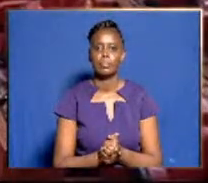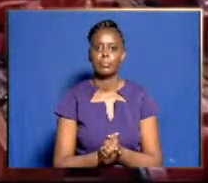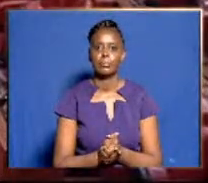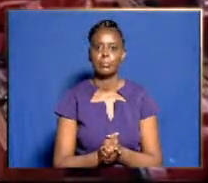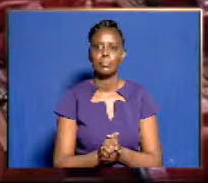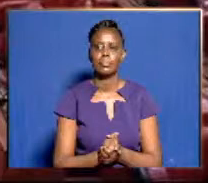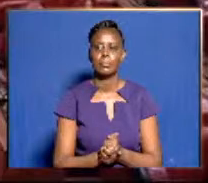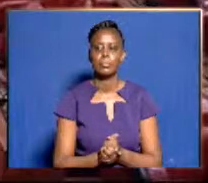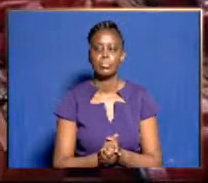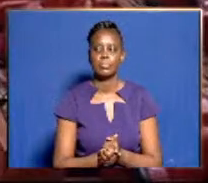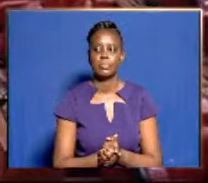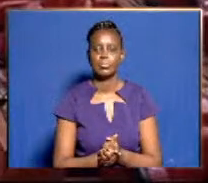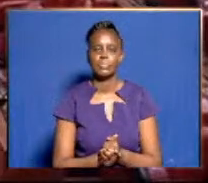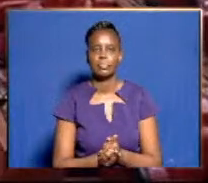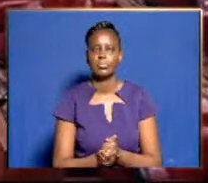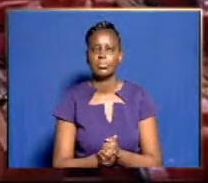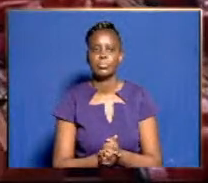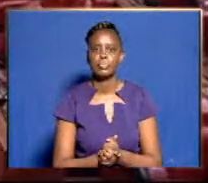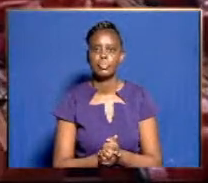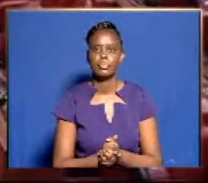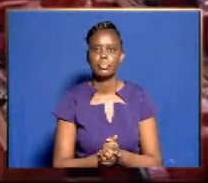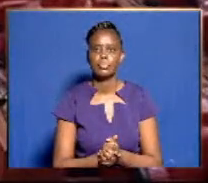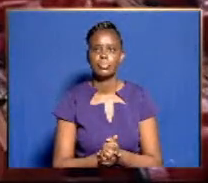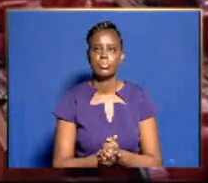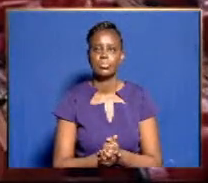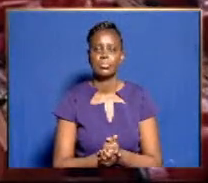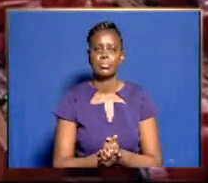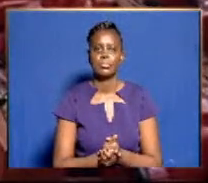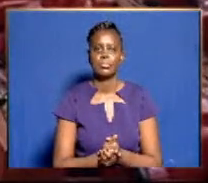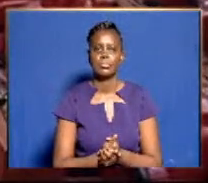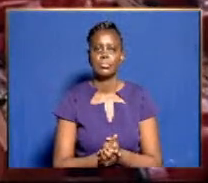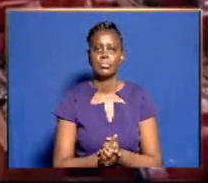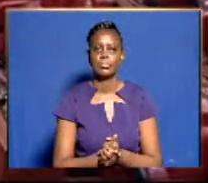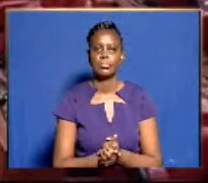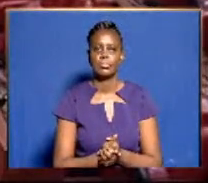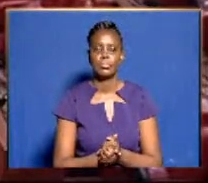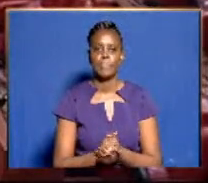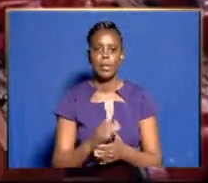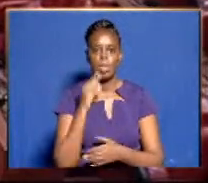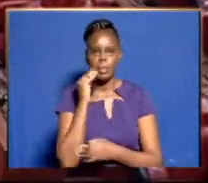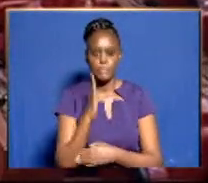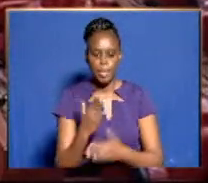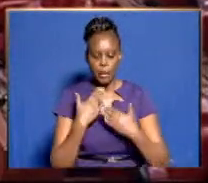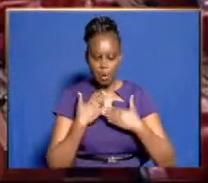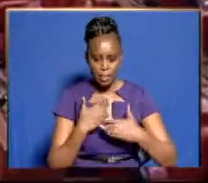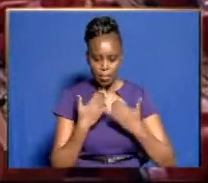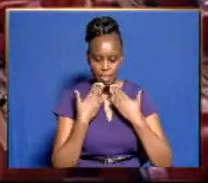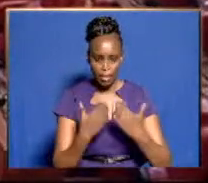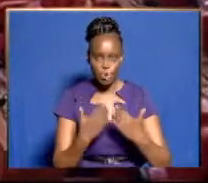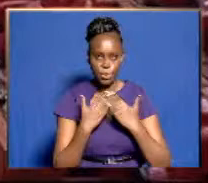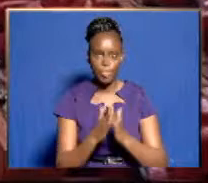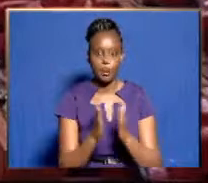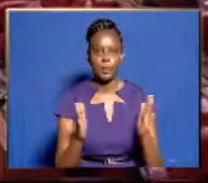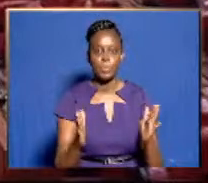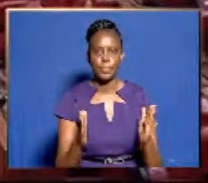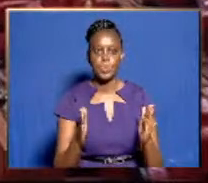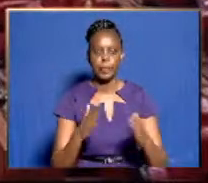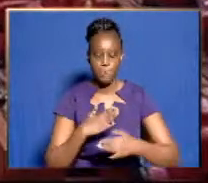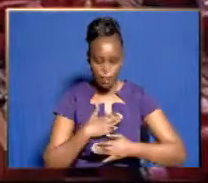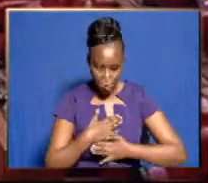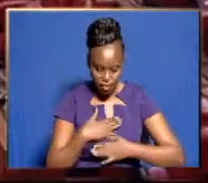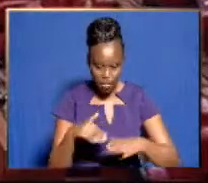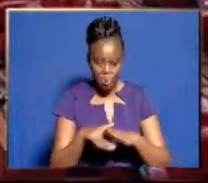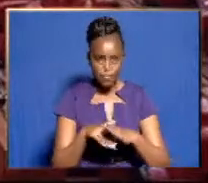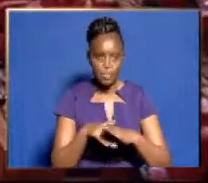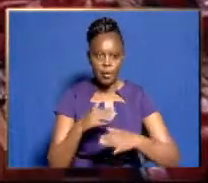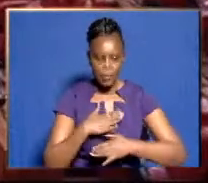Yeah, give her the mic. Yes. Thank you, Honorable Speaker. Honorable Serem is my neighbor